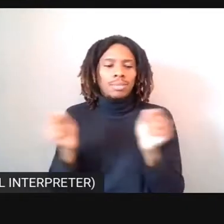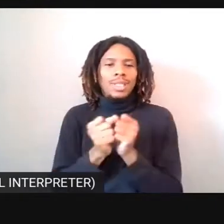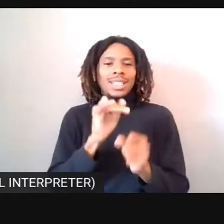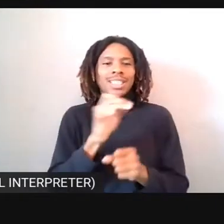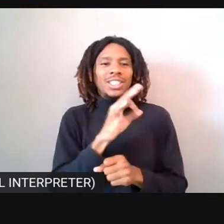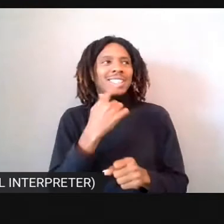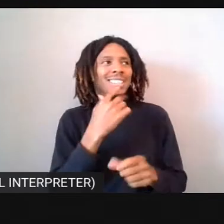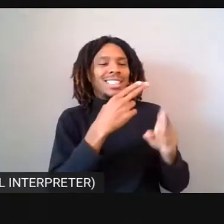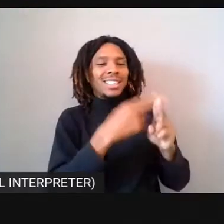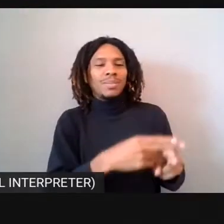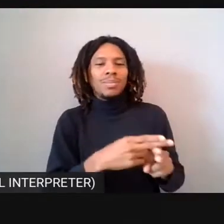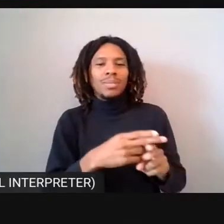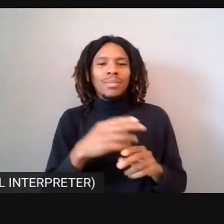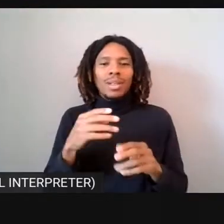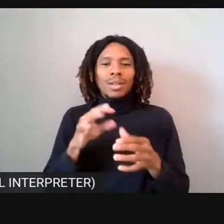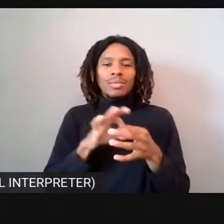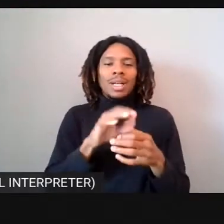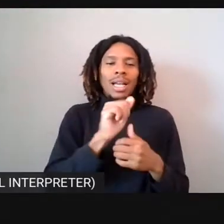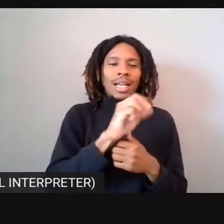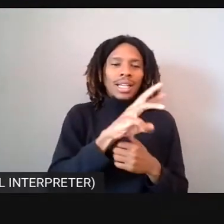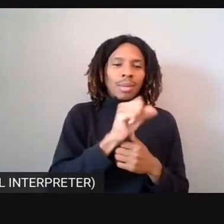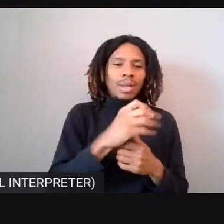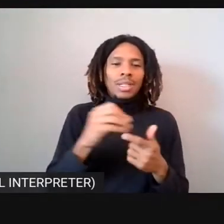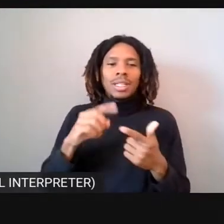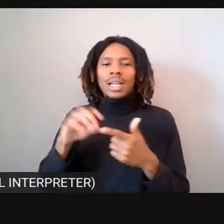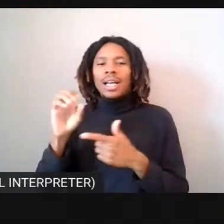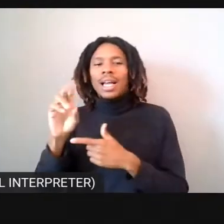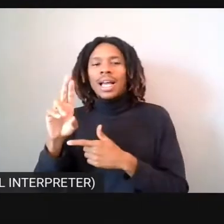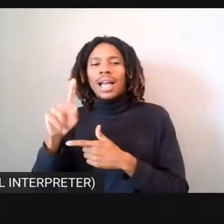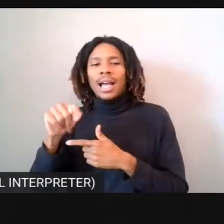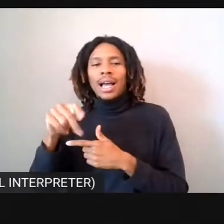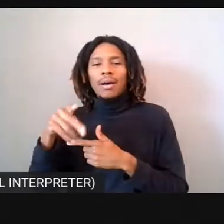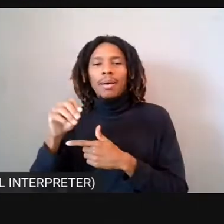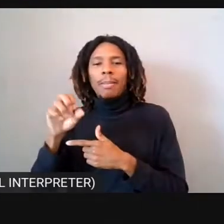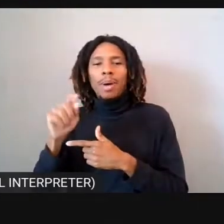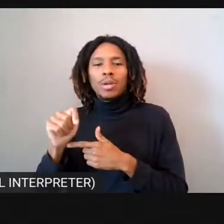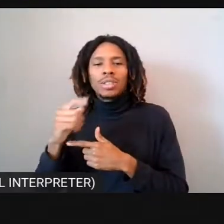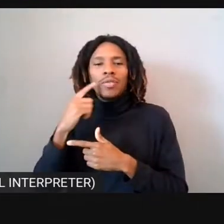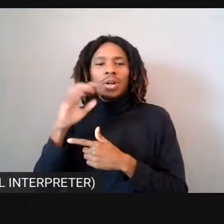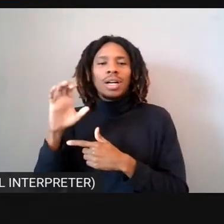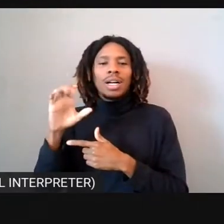stated, VMware AWS and then Outposts to create VMware Cloud on AWS Outposts.